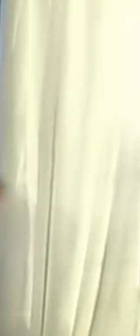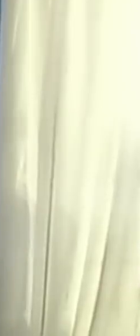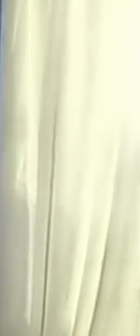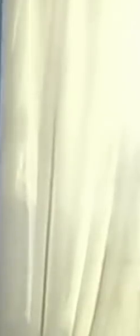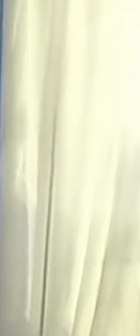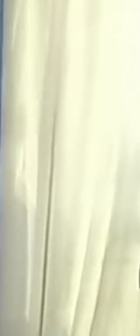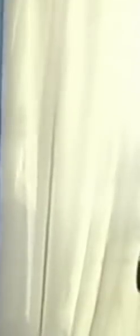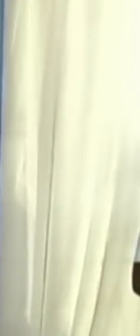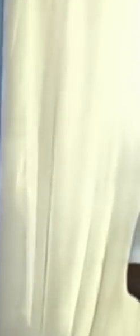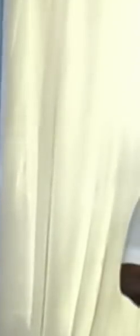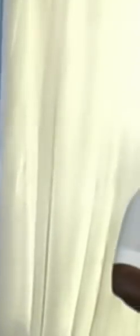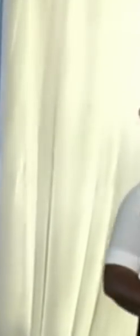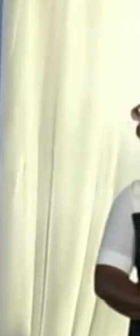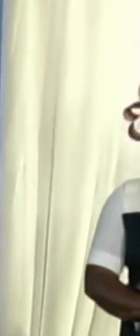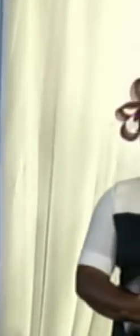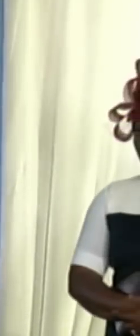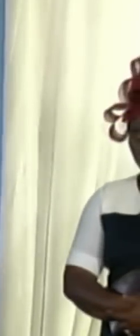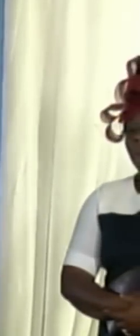Jesus.